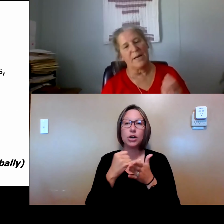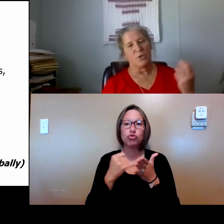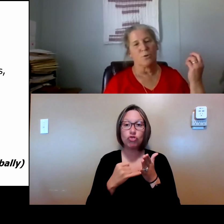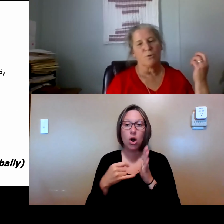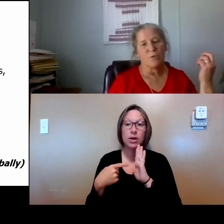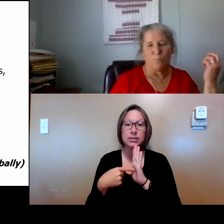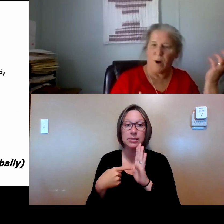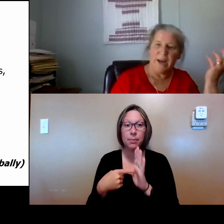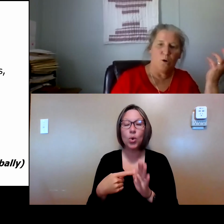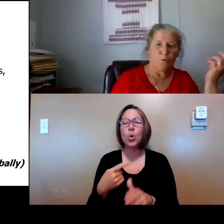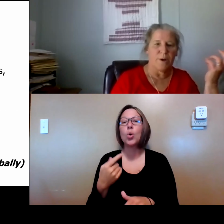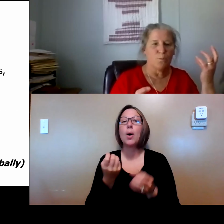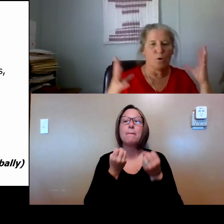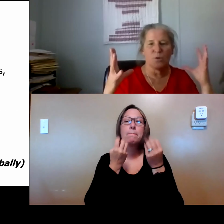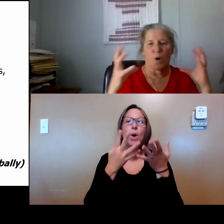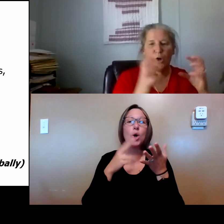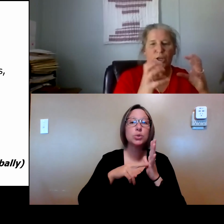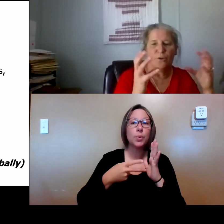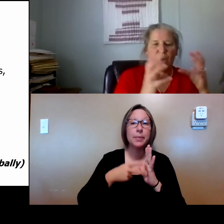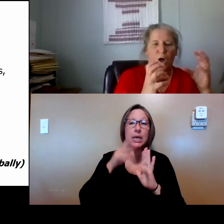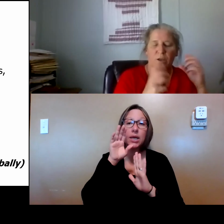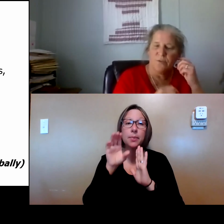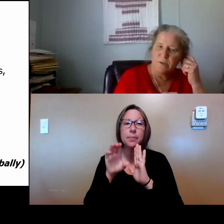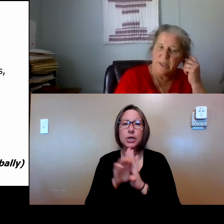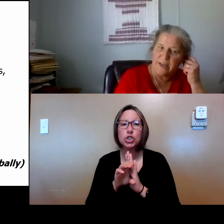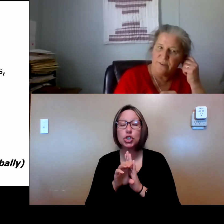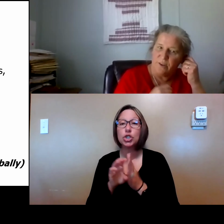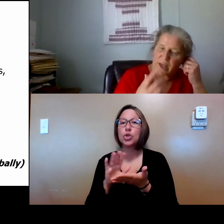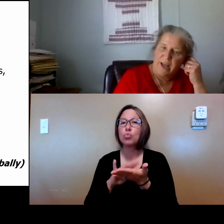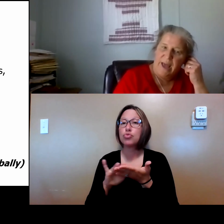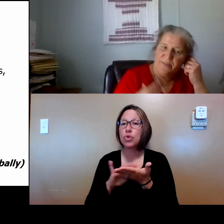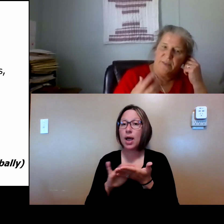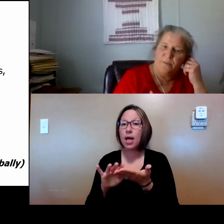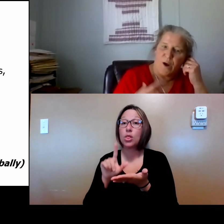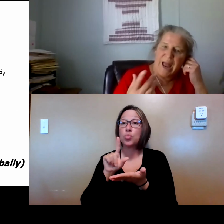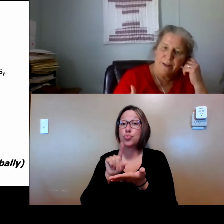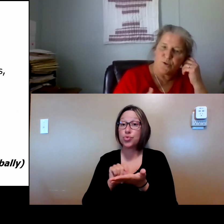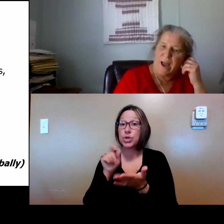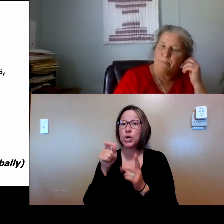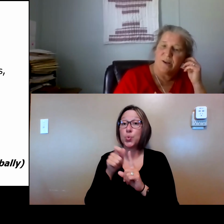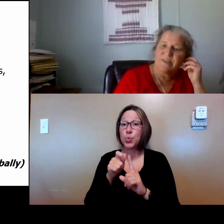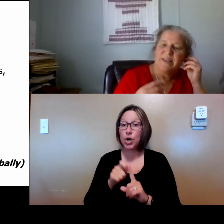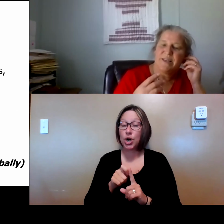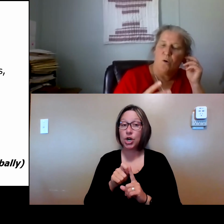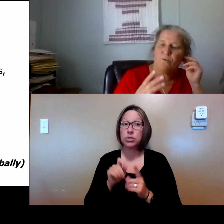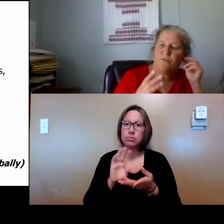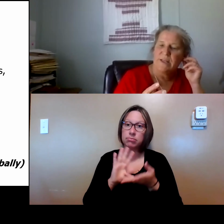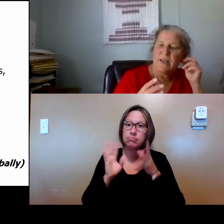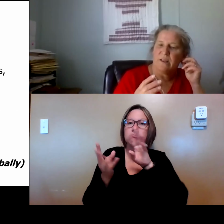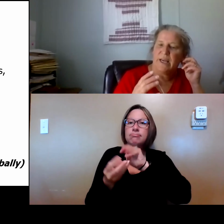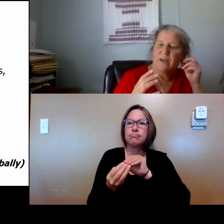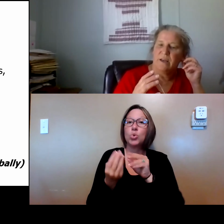meaning pictures, braille, printed words. We're going to use all of those things. And then they're abstract because they